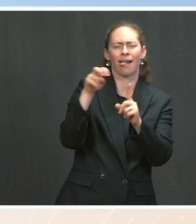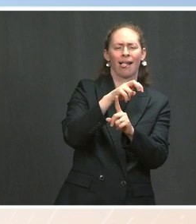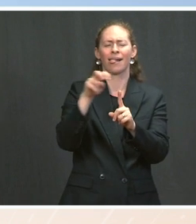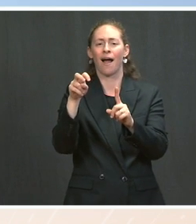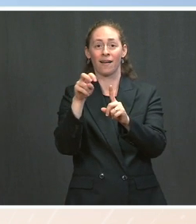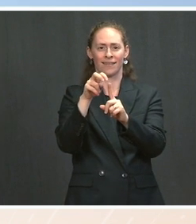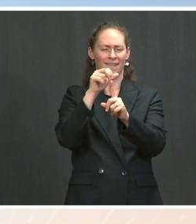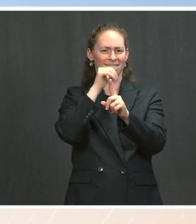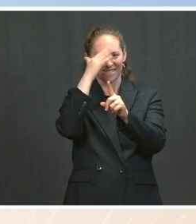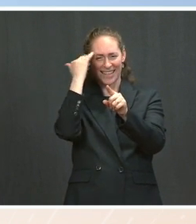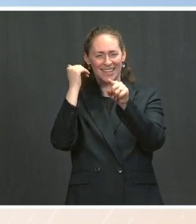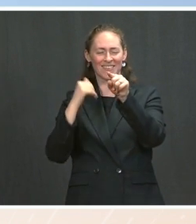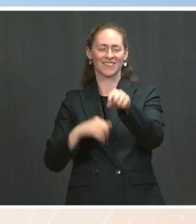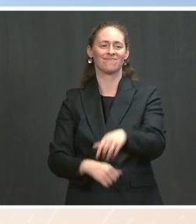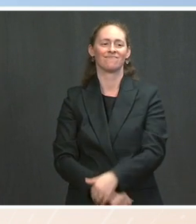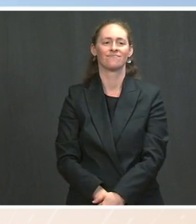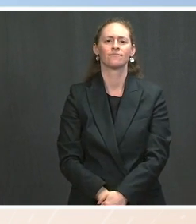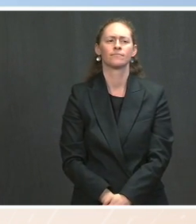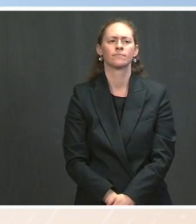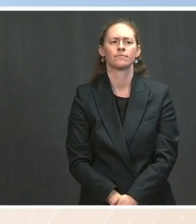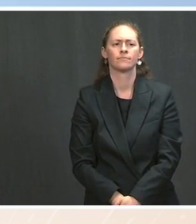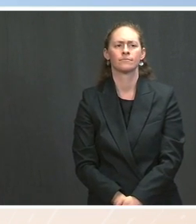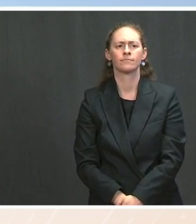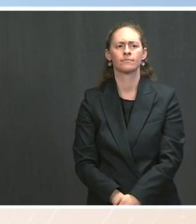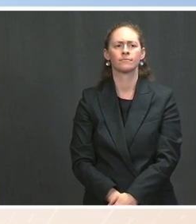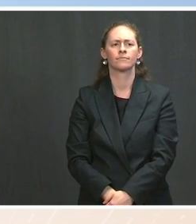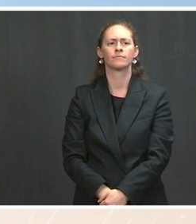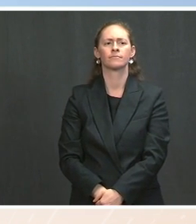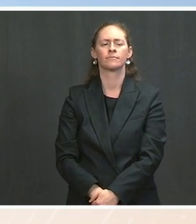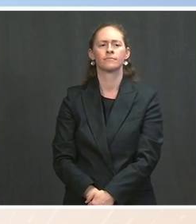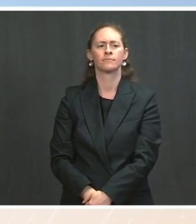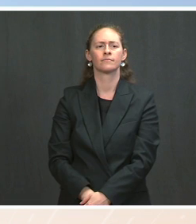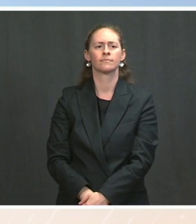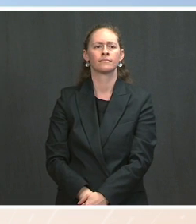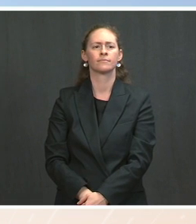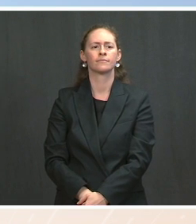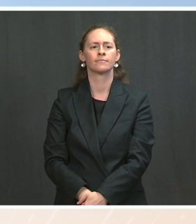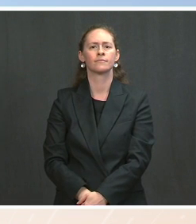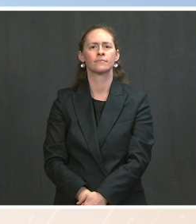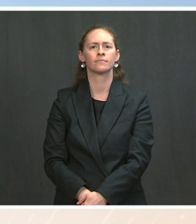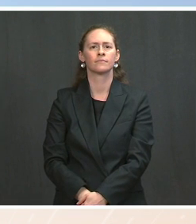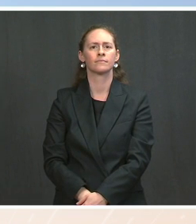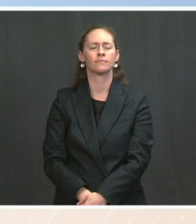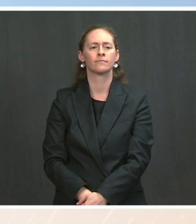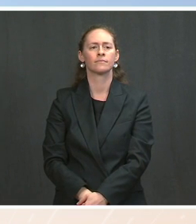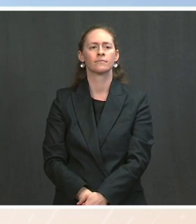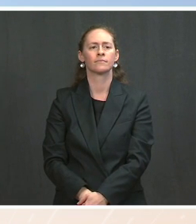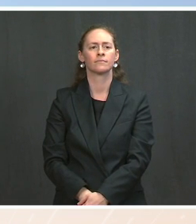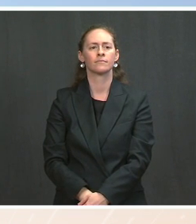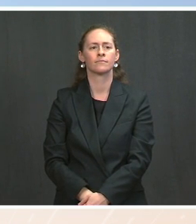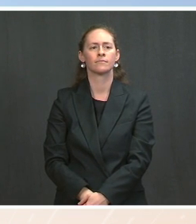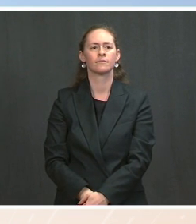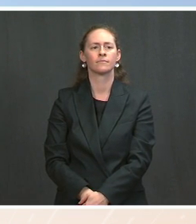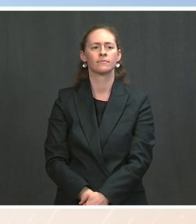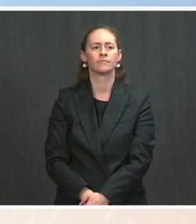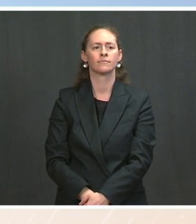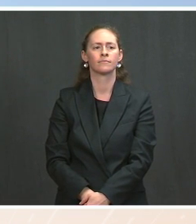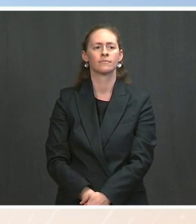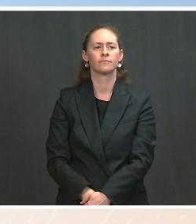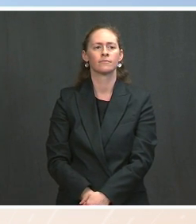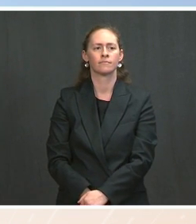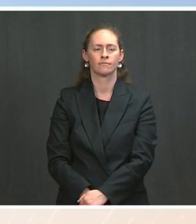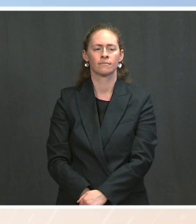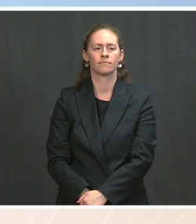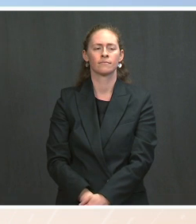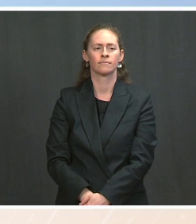I wanted to ask about President Biden's conversation with Rep. Rashida Tlaib mm-hmm. on the tarmac in Michigan. What was his reaction